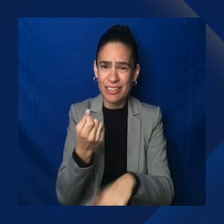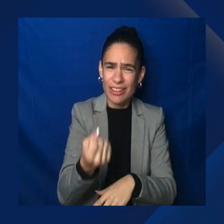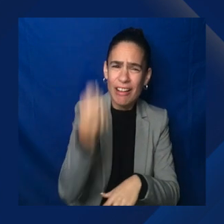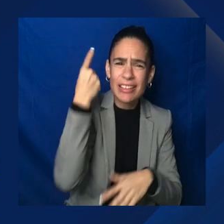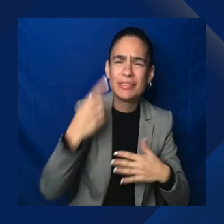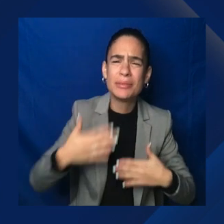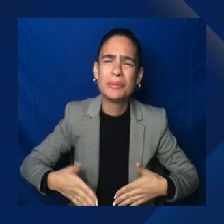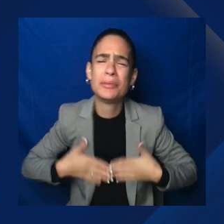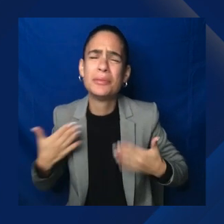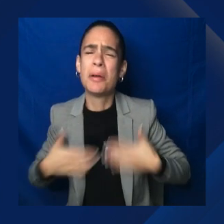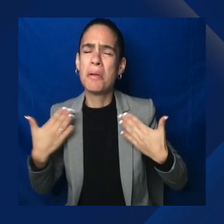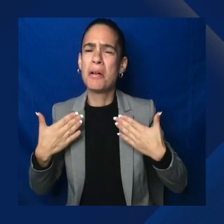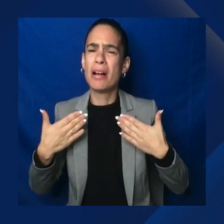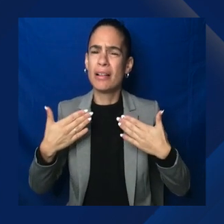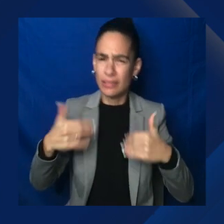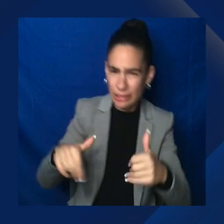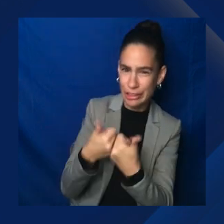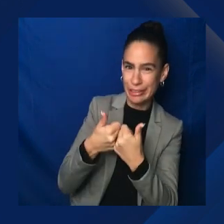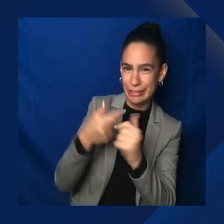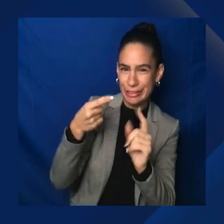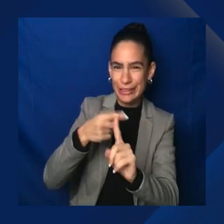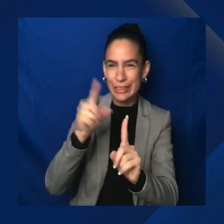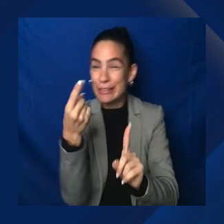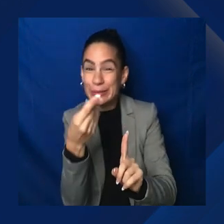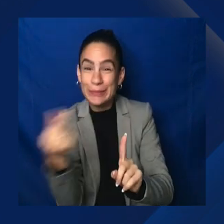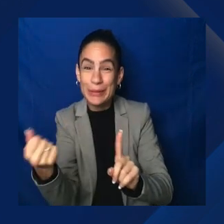months after your child is born.